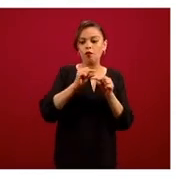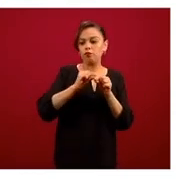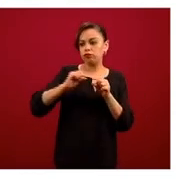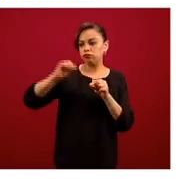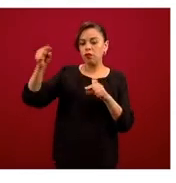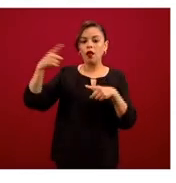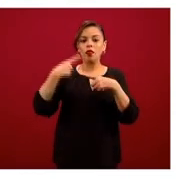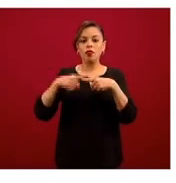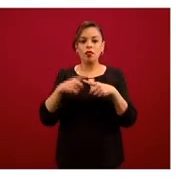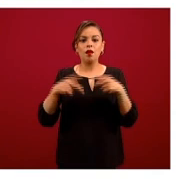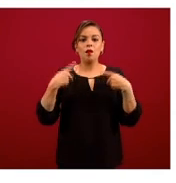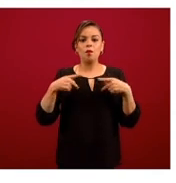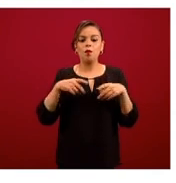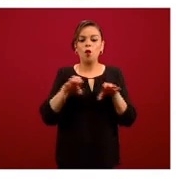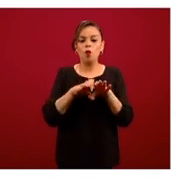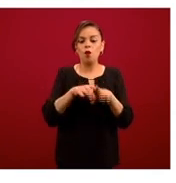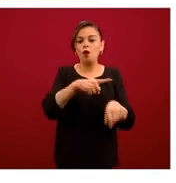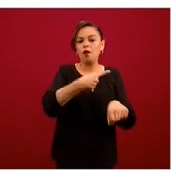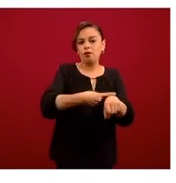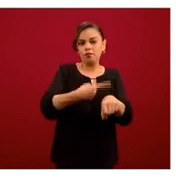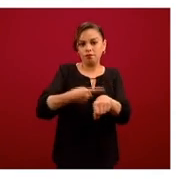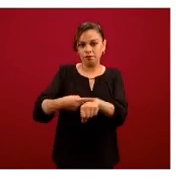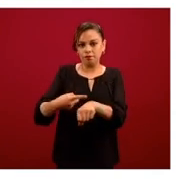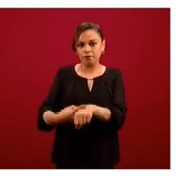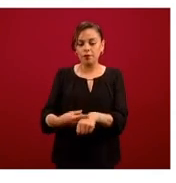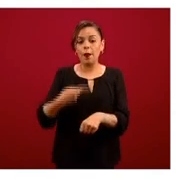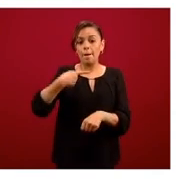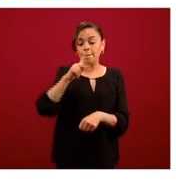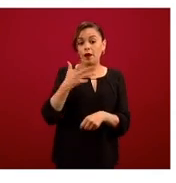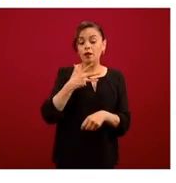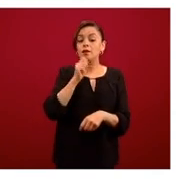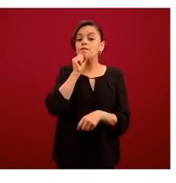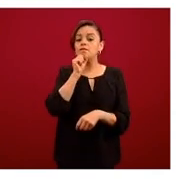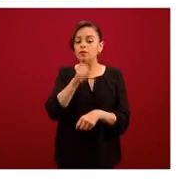trend, what is the tendency regarding this,